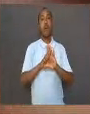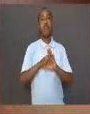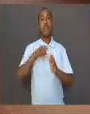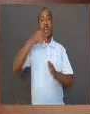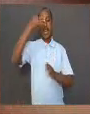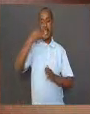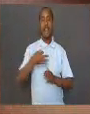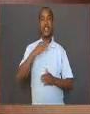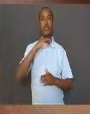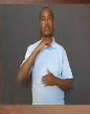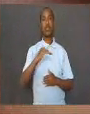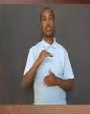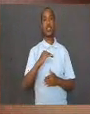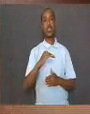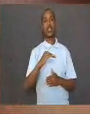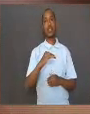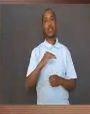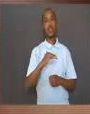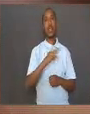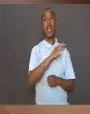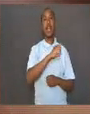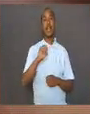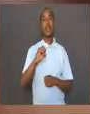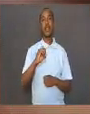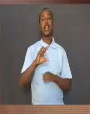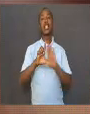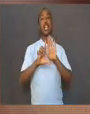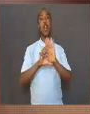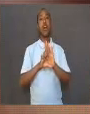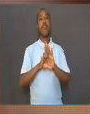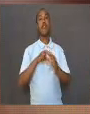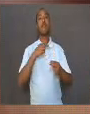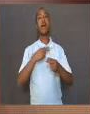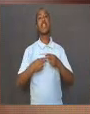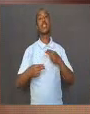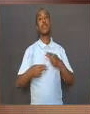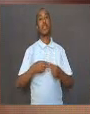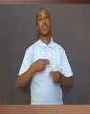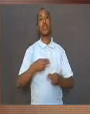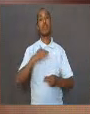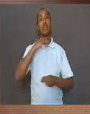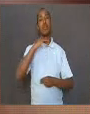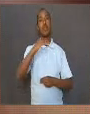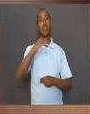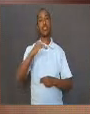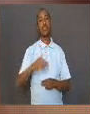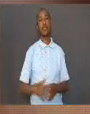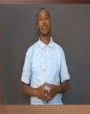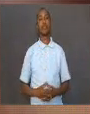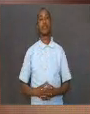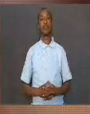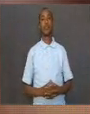law of definite proportion and the law of